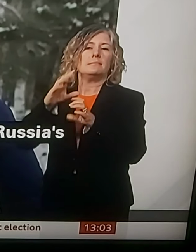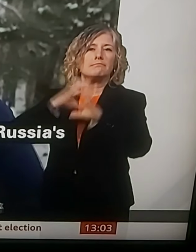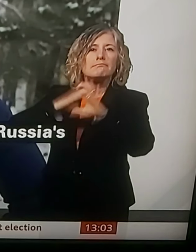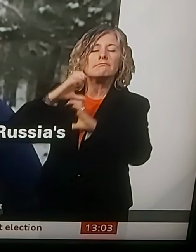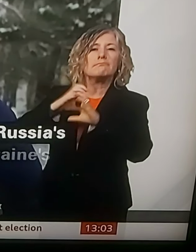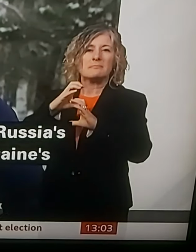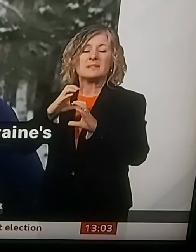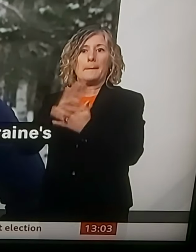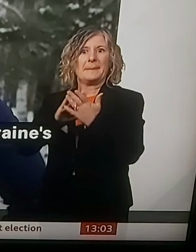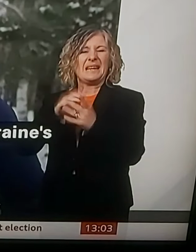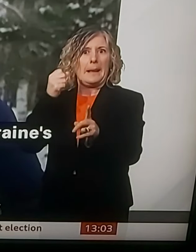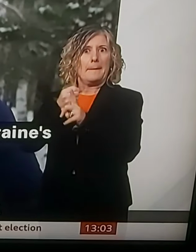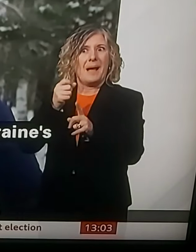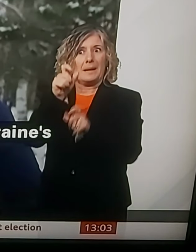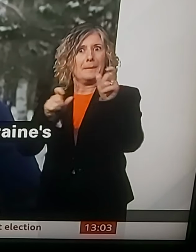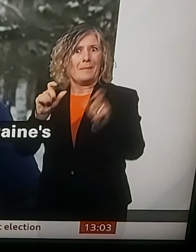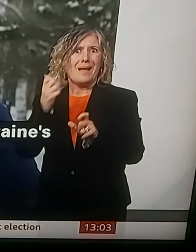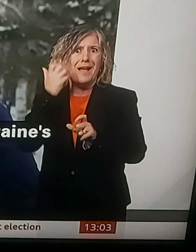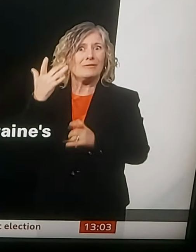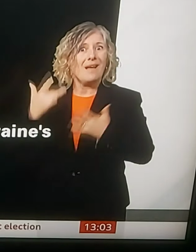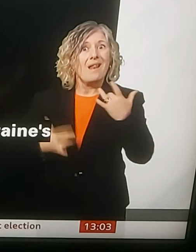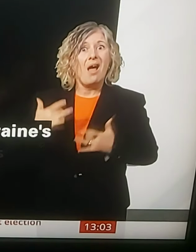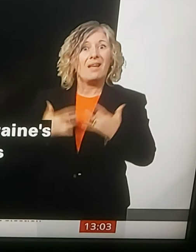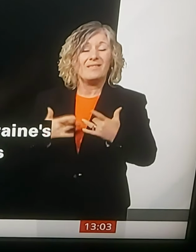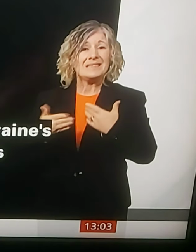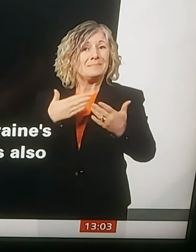affected far away from the front line.